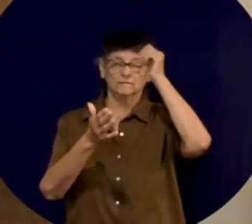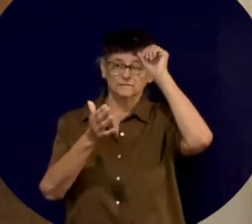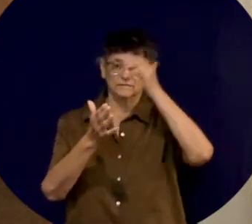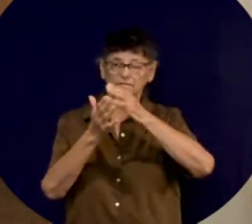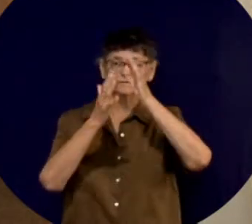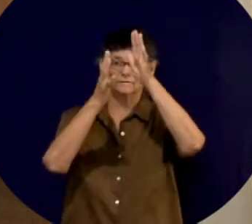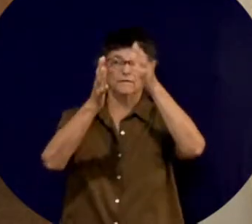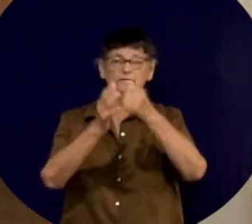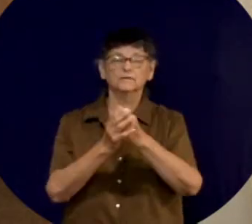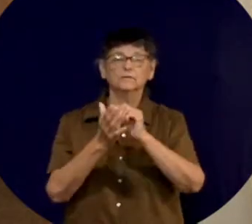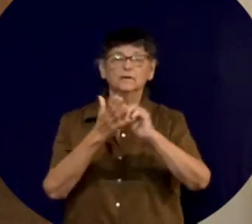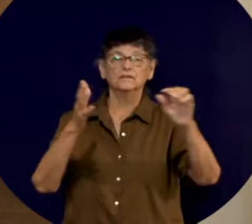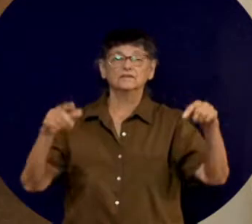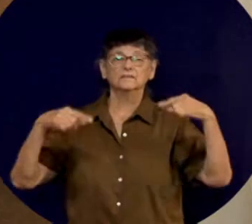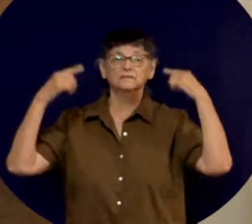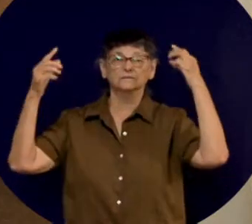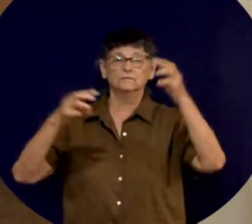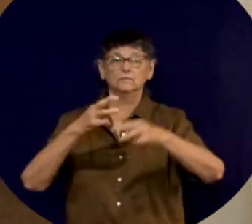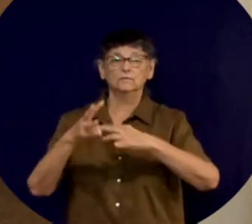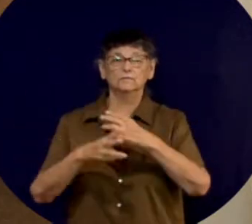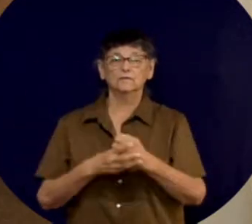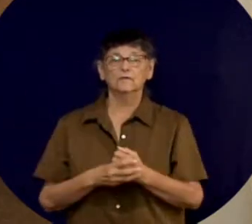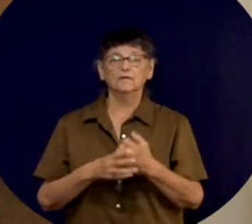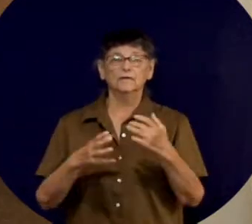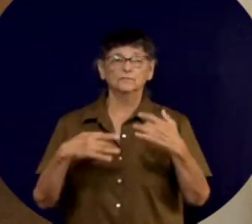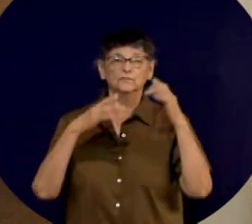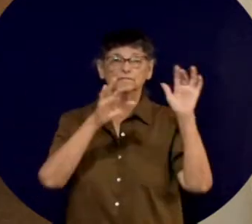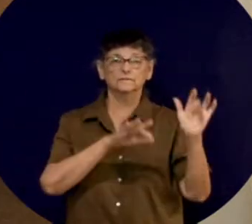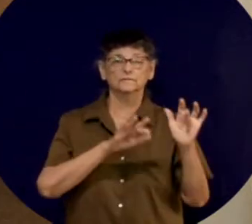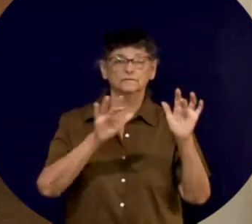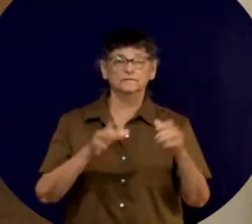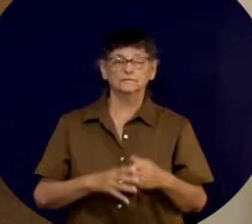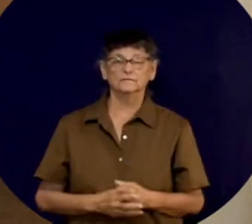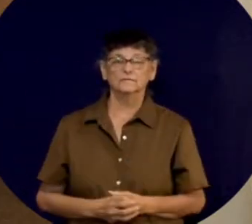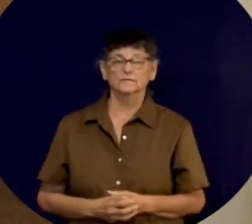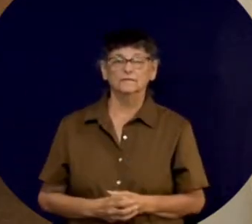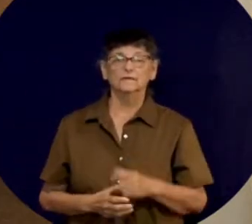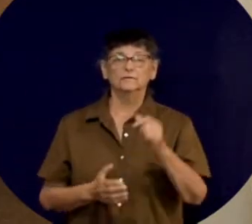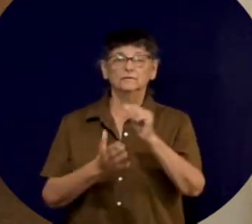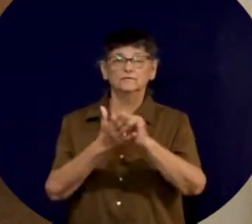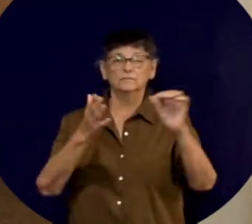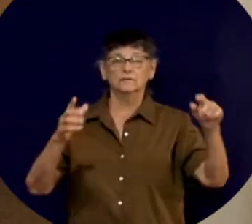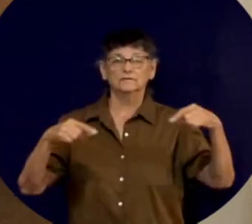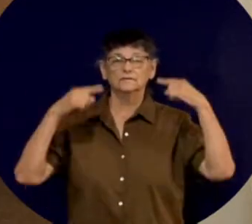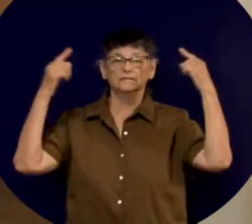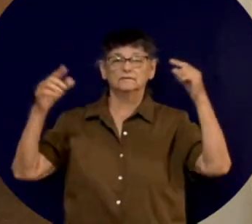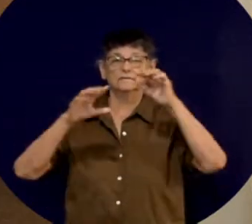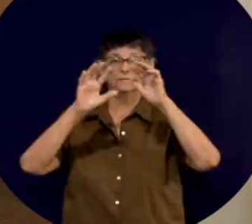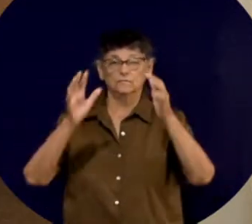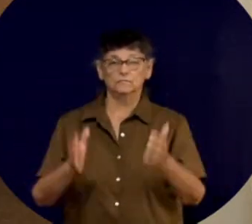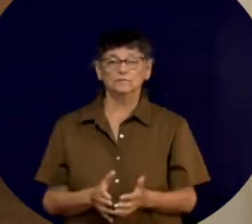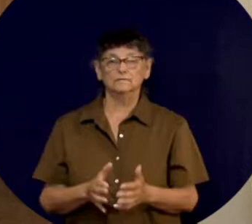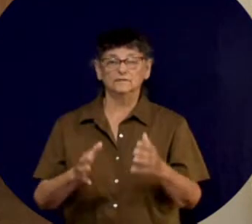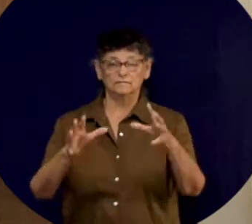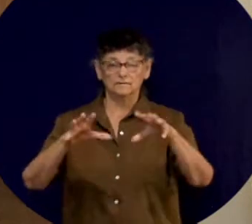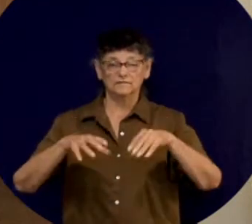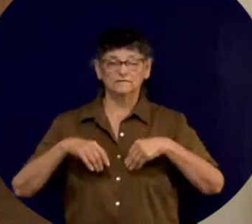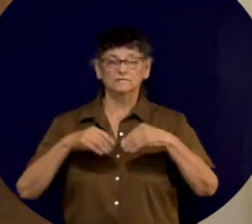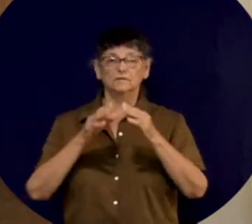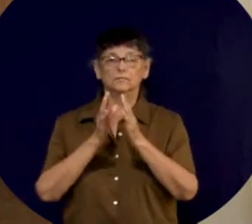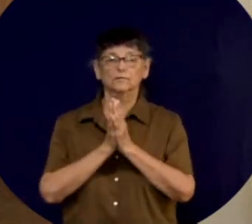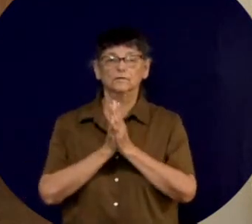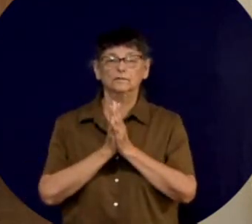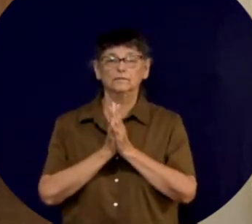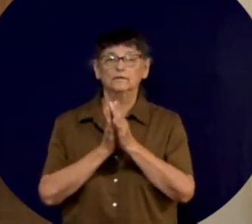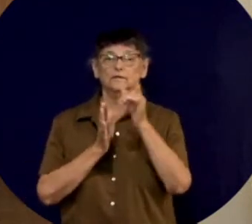of the Father, you take away the sins of the world, have mercy on us. You take away the sins of the world, receive our